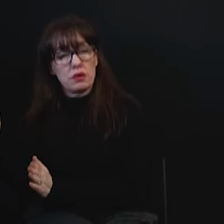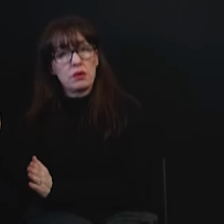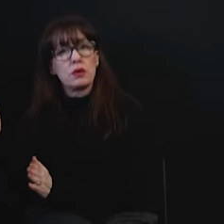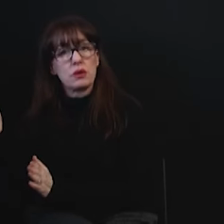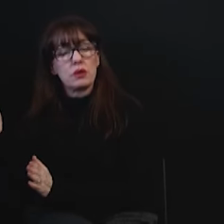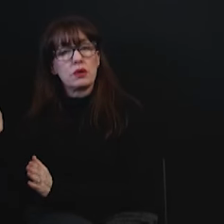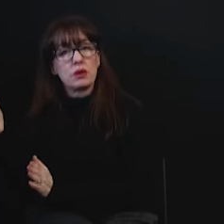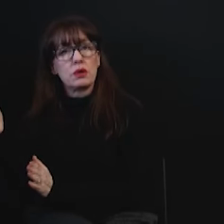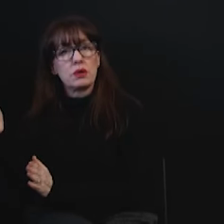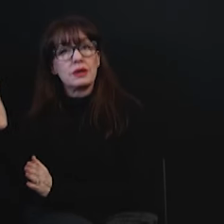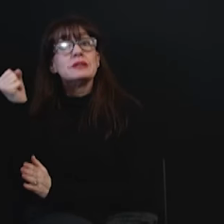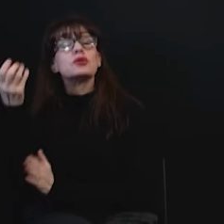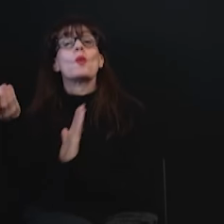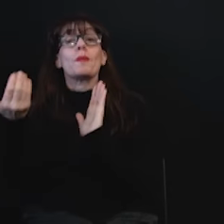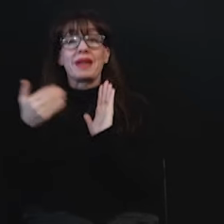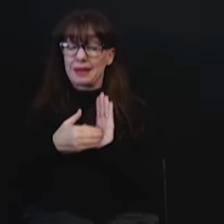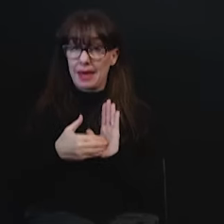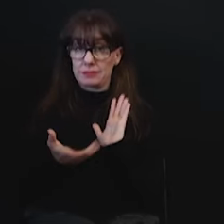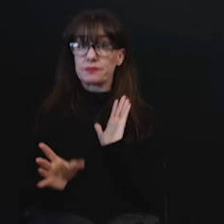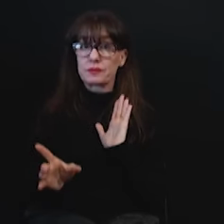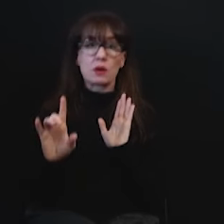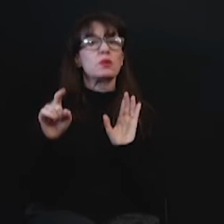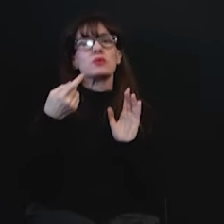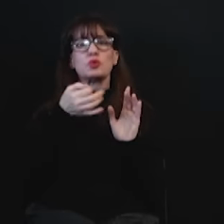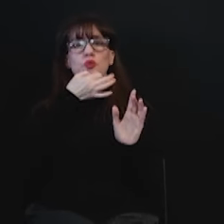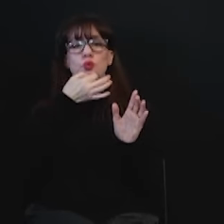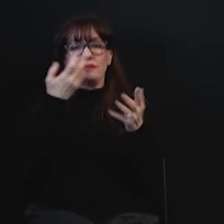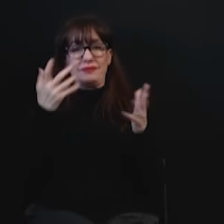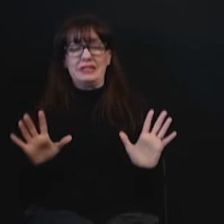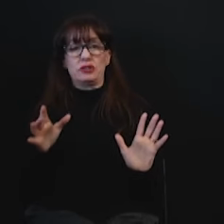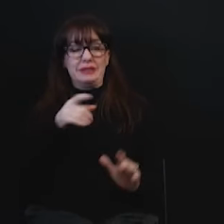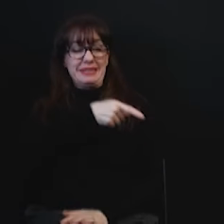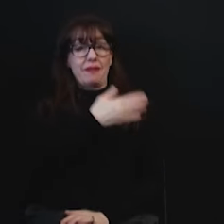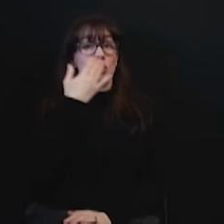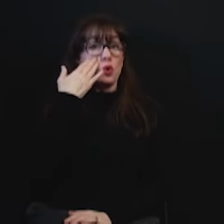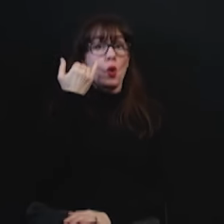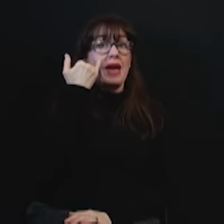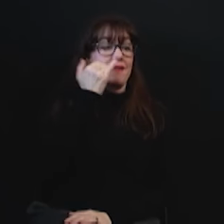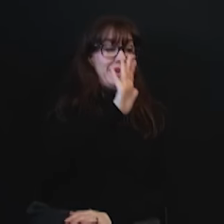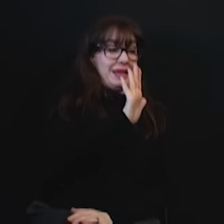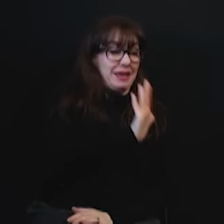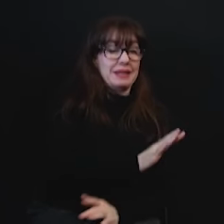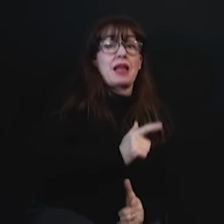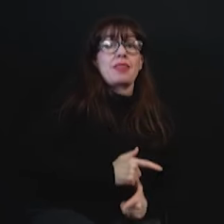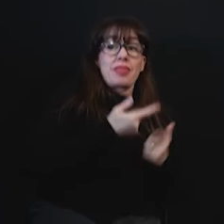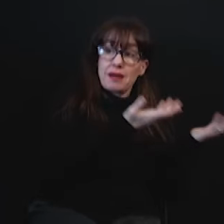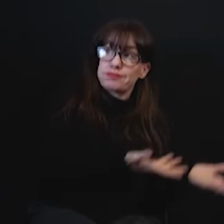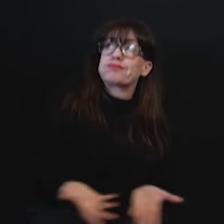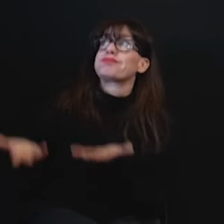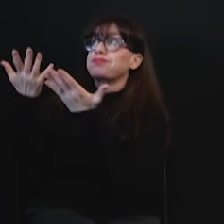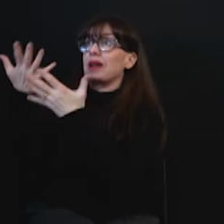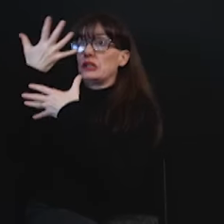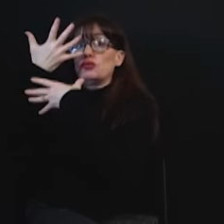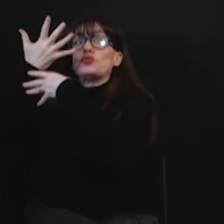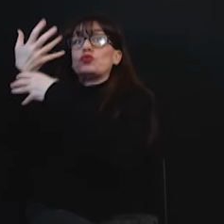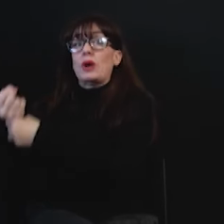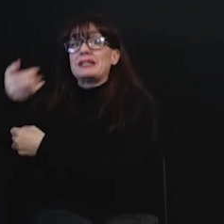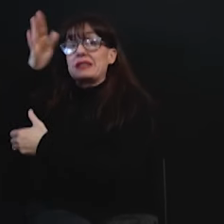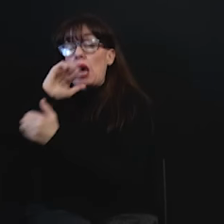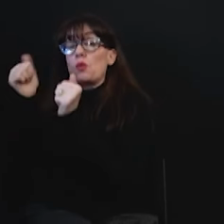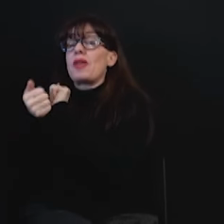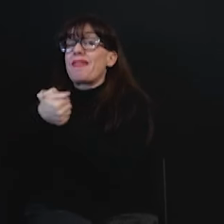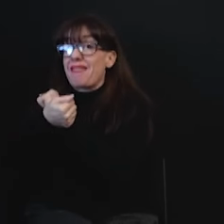So again, as we start to bring this to a close here, David knew that if he was going to give his life to the Lord and trust God with